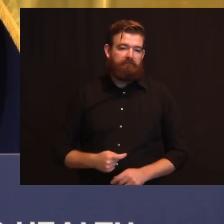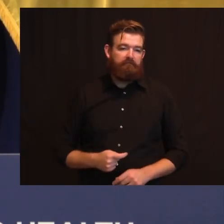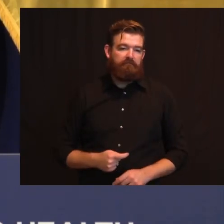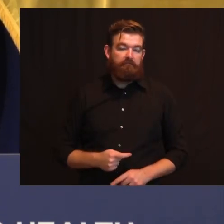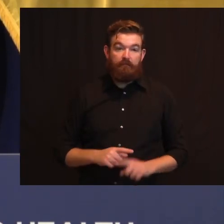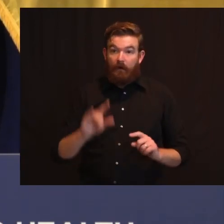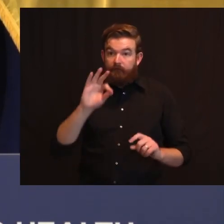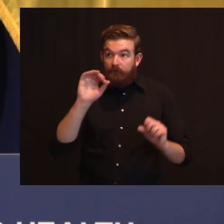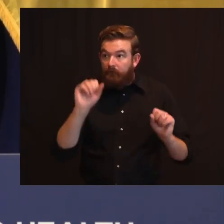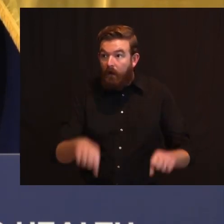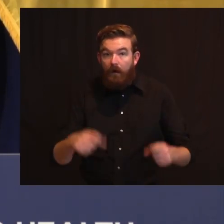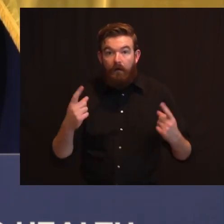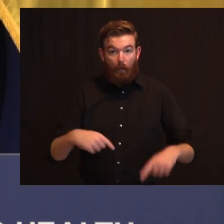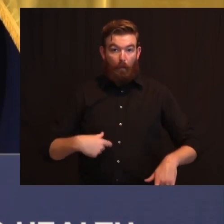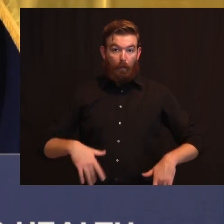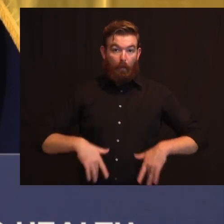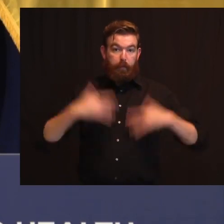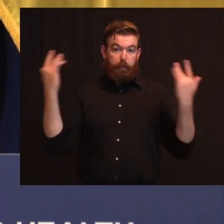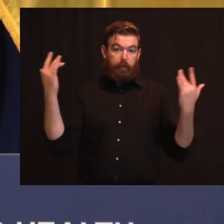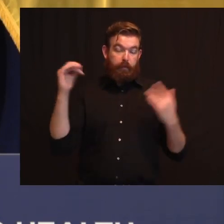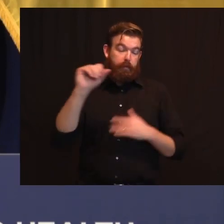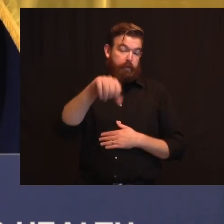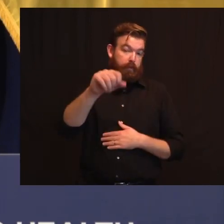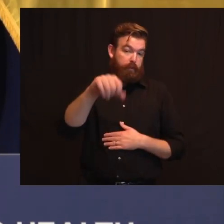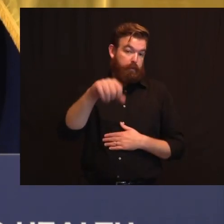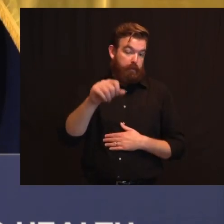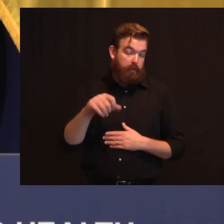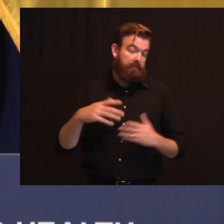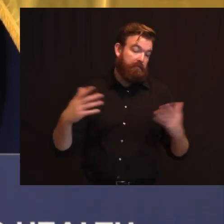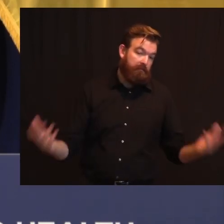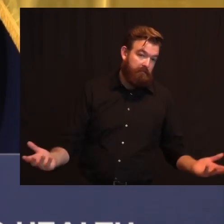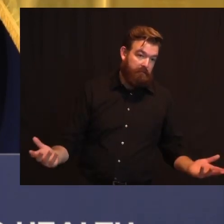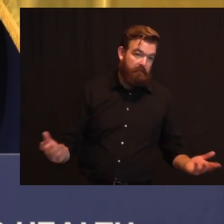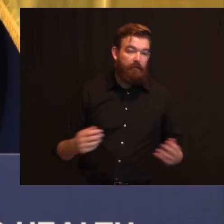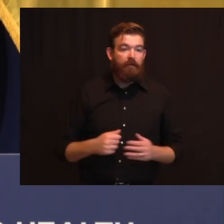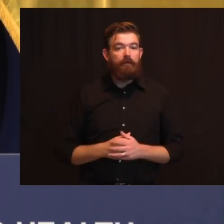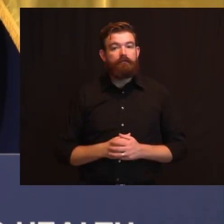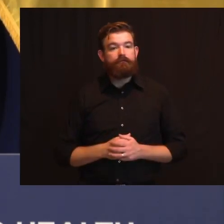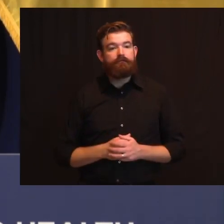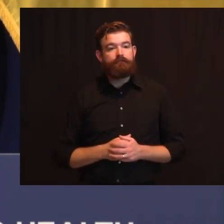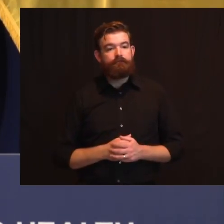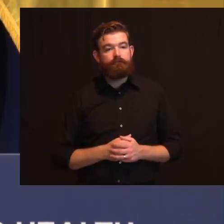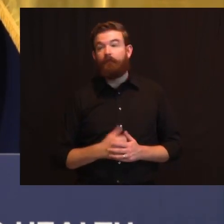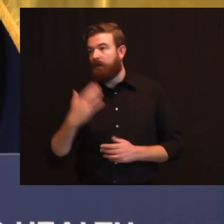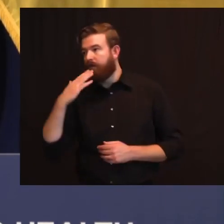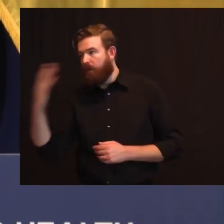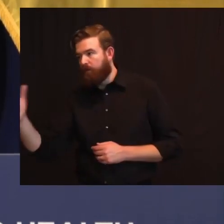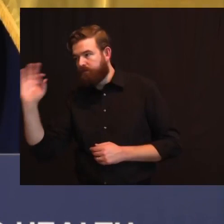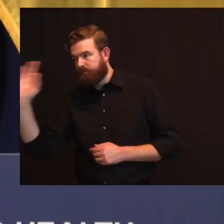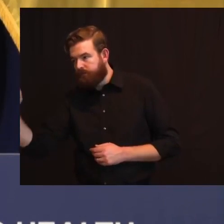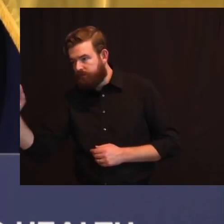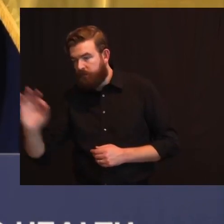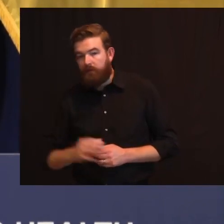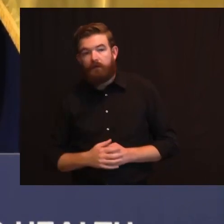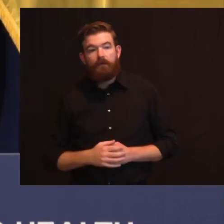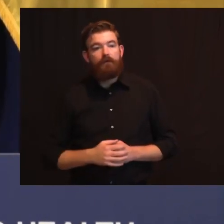I still think this is a road we still have to travel. Pat, so thank you for that. both the report and the